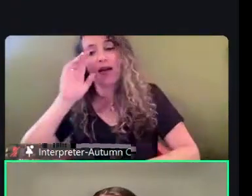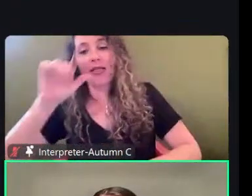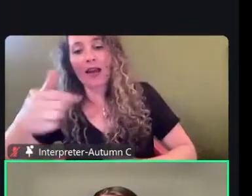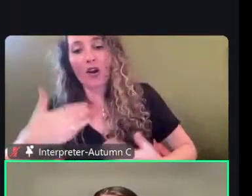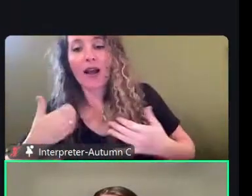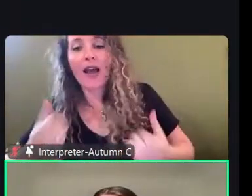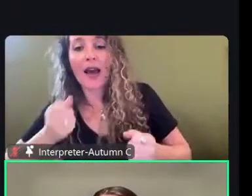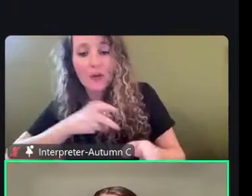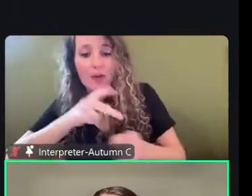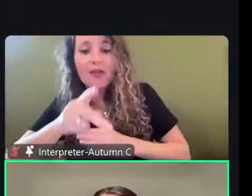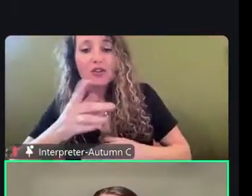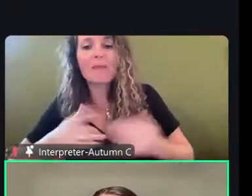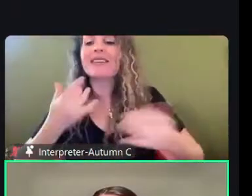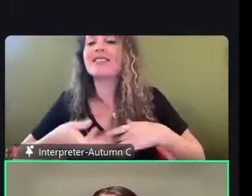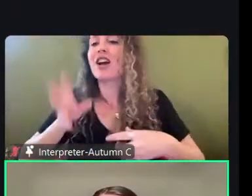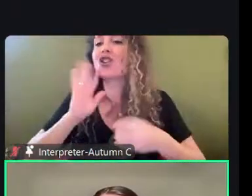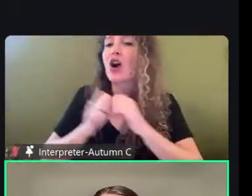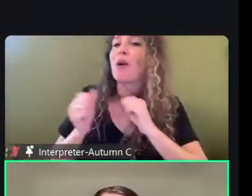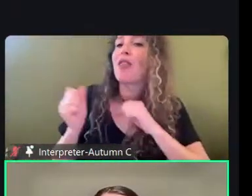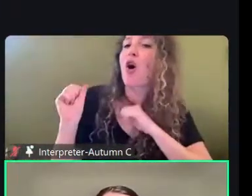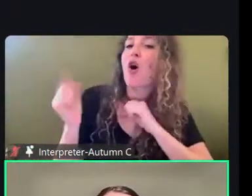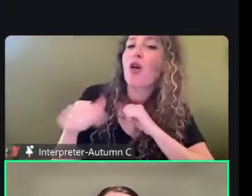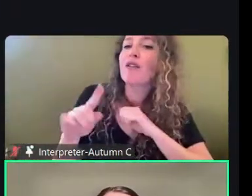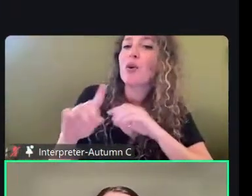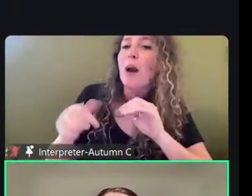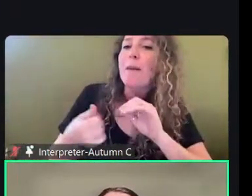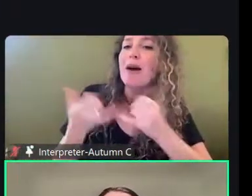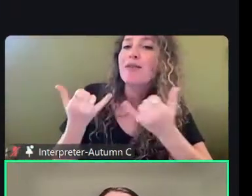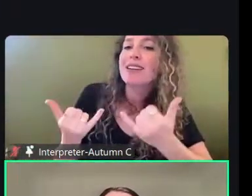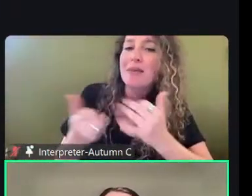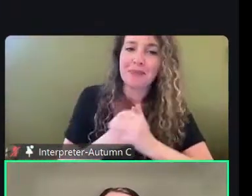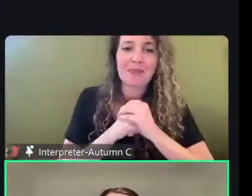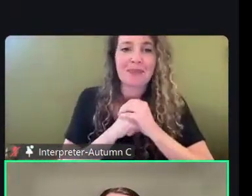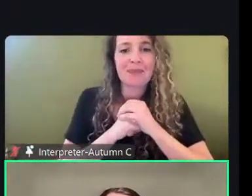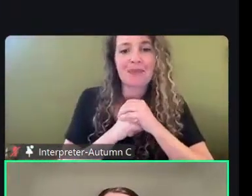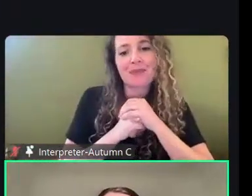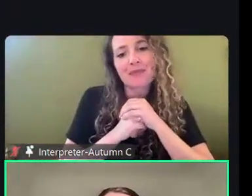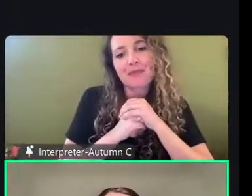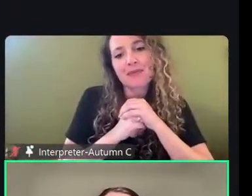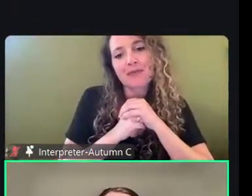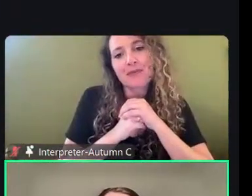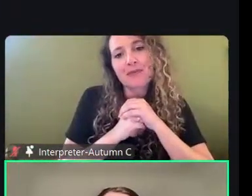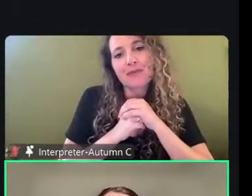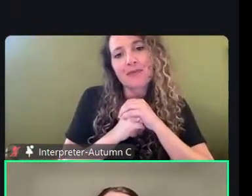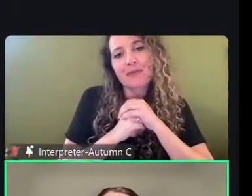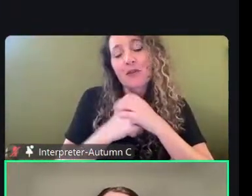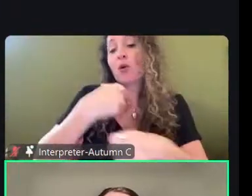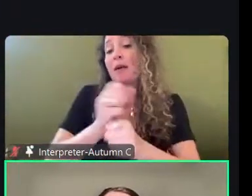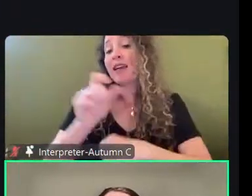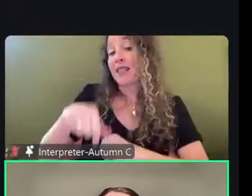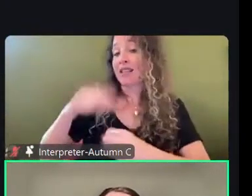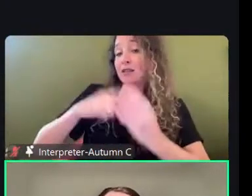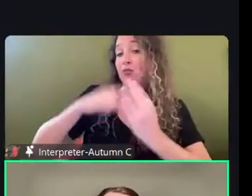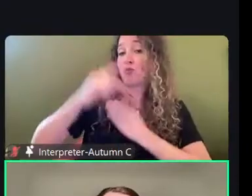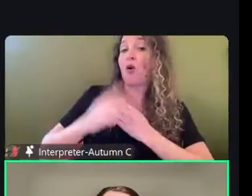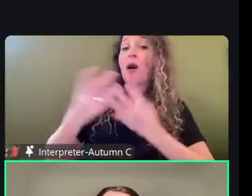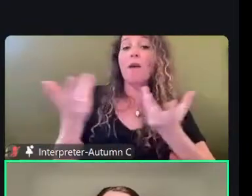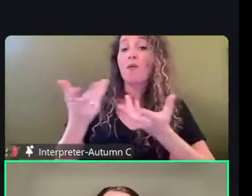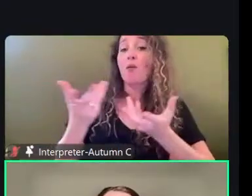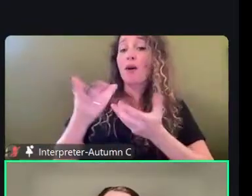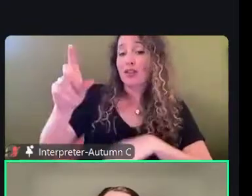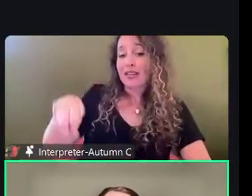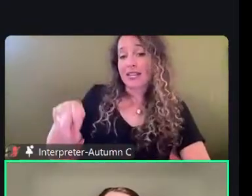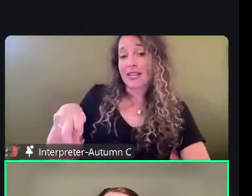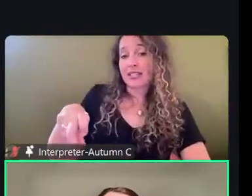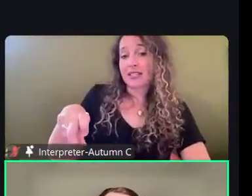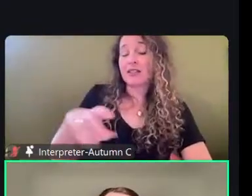I'm so excited to talk to you all about today. When we were creating this program, we were really trying to understand what are the needs